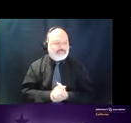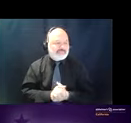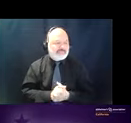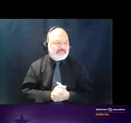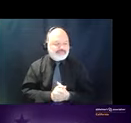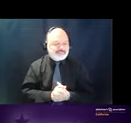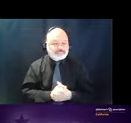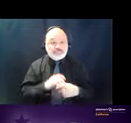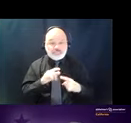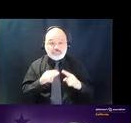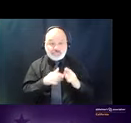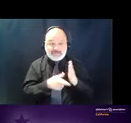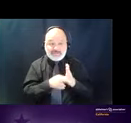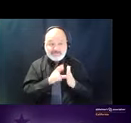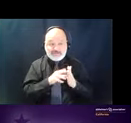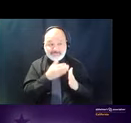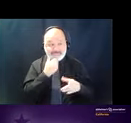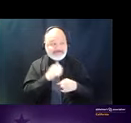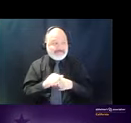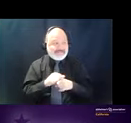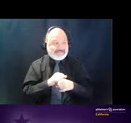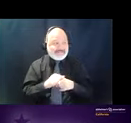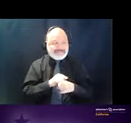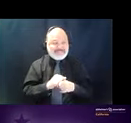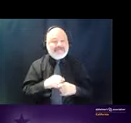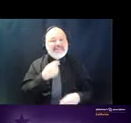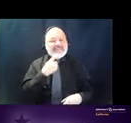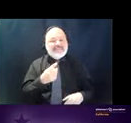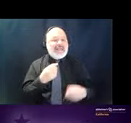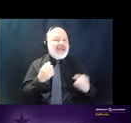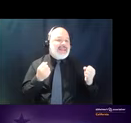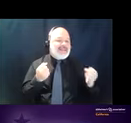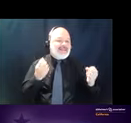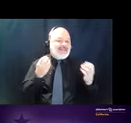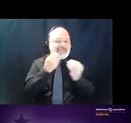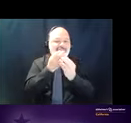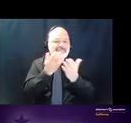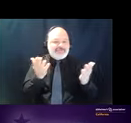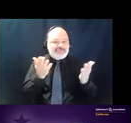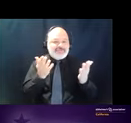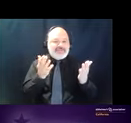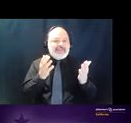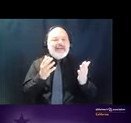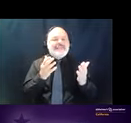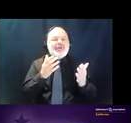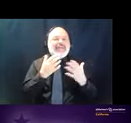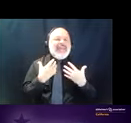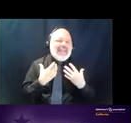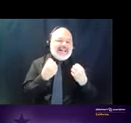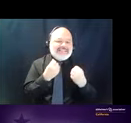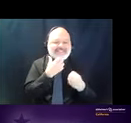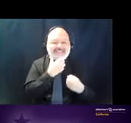So when reviewing the best practices, there's a lot of information now going on about healthy aging. And it was